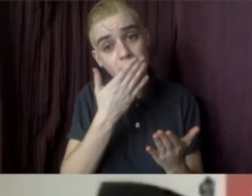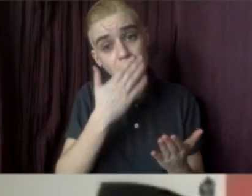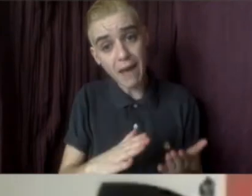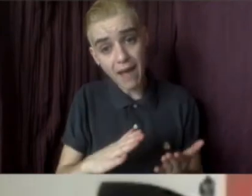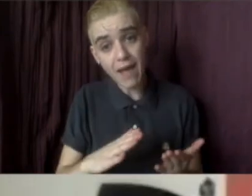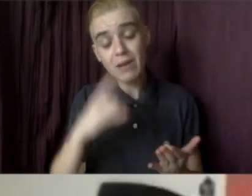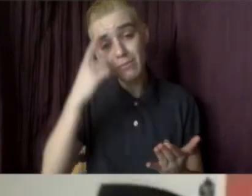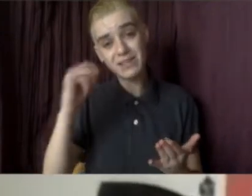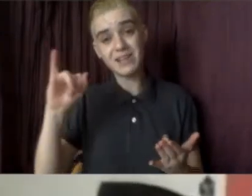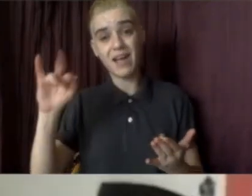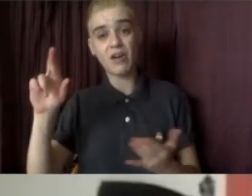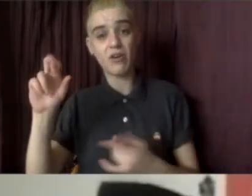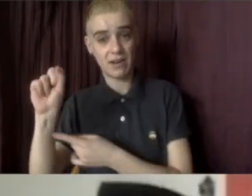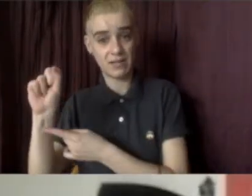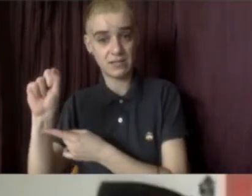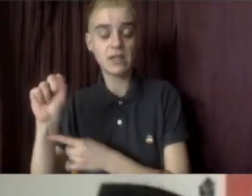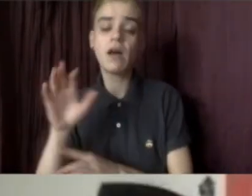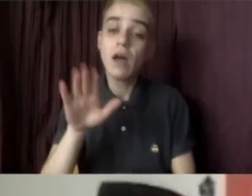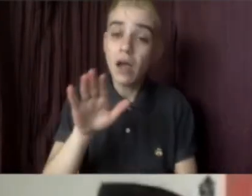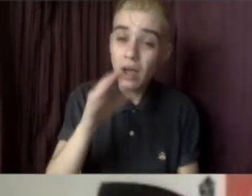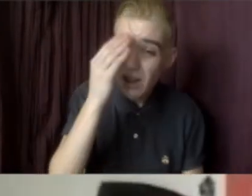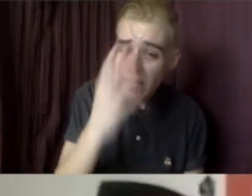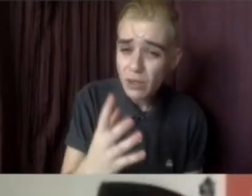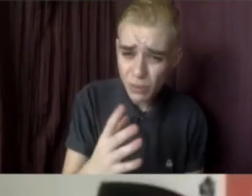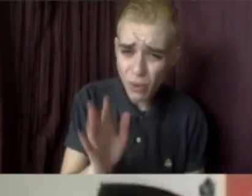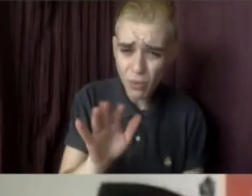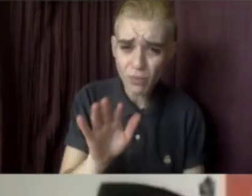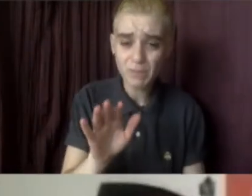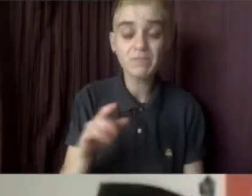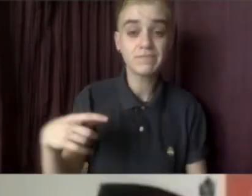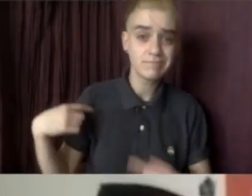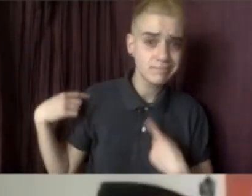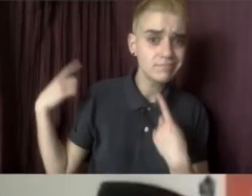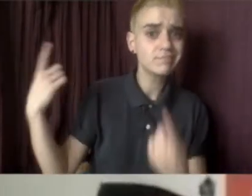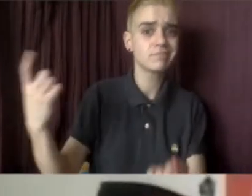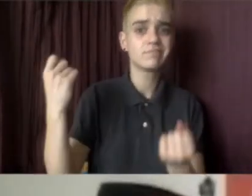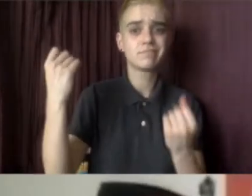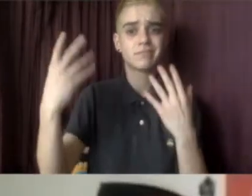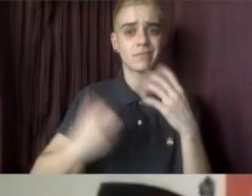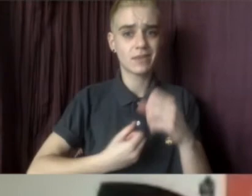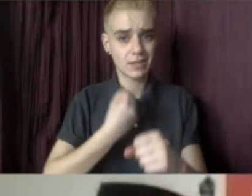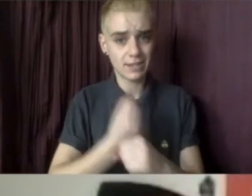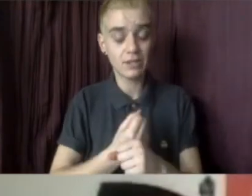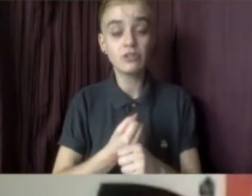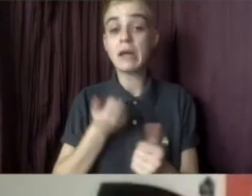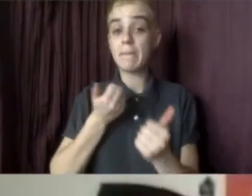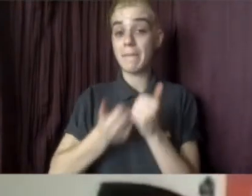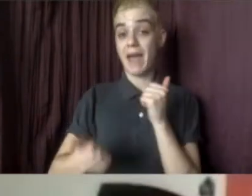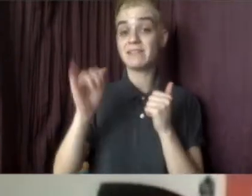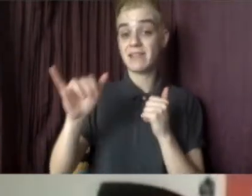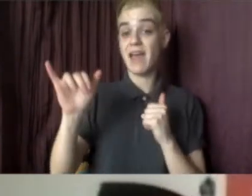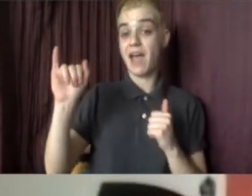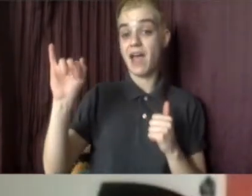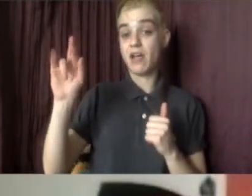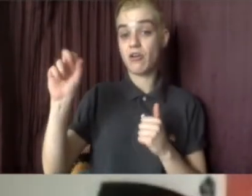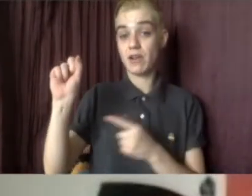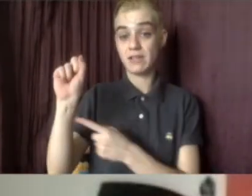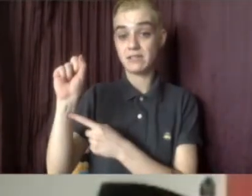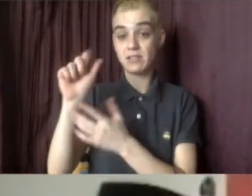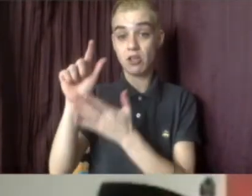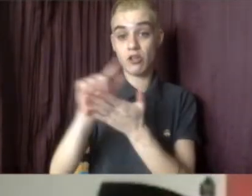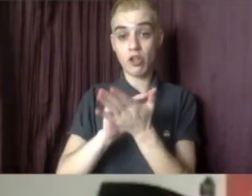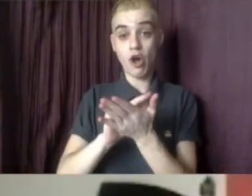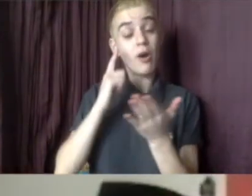But Reverend Martin Luther King, all of those civil rights people came from the faith-based areas, and they said, we got to shut this